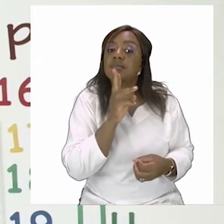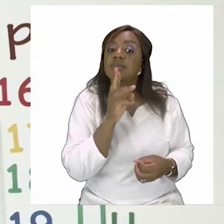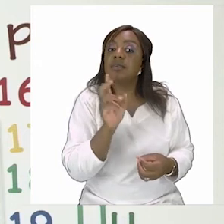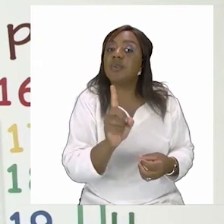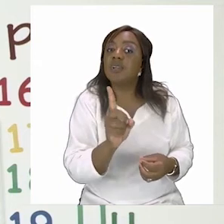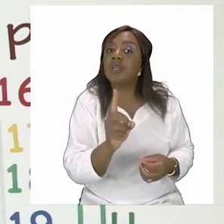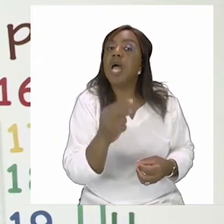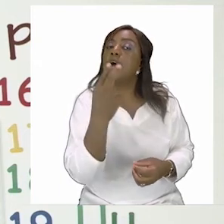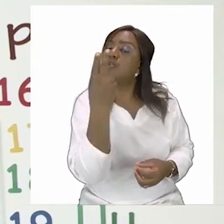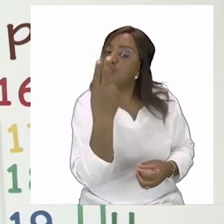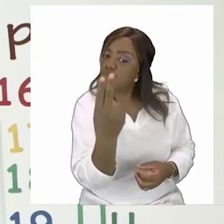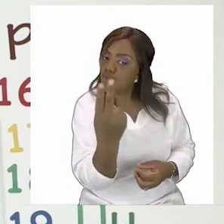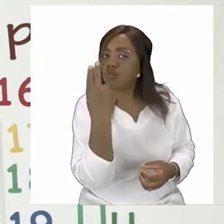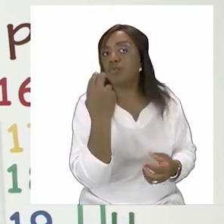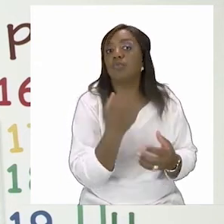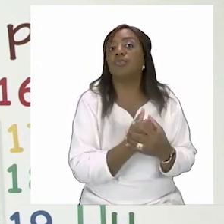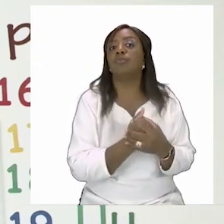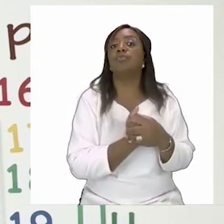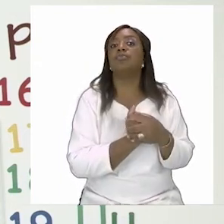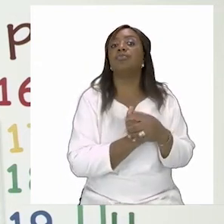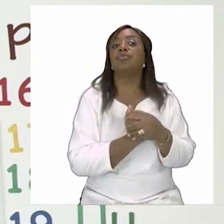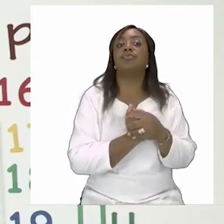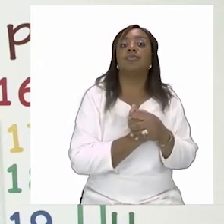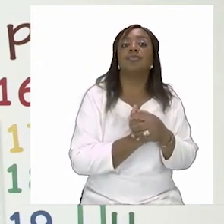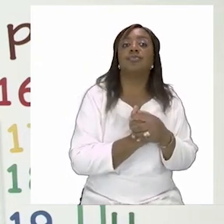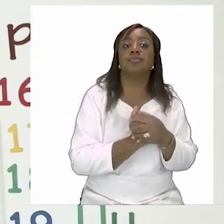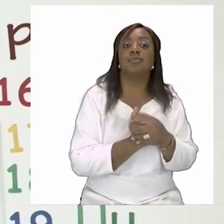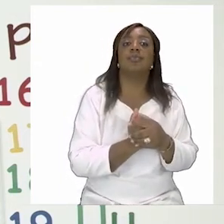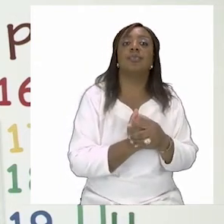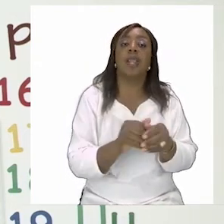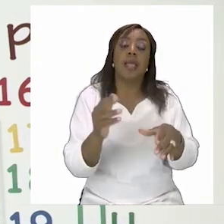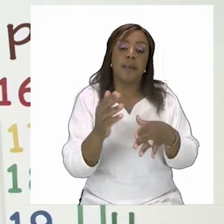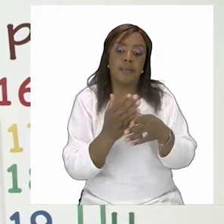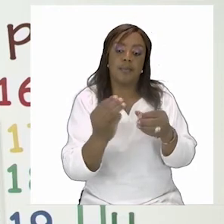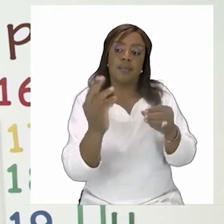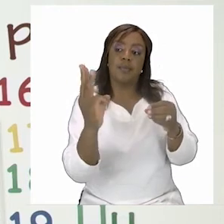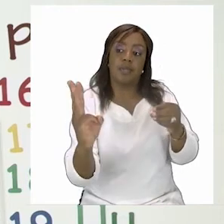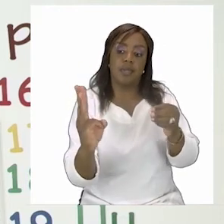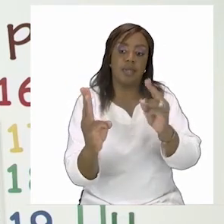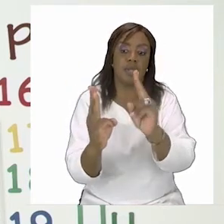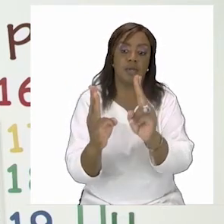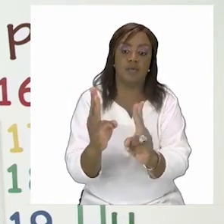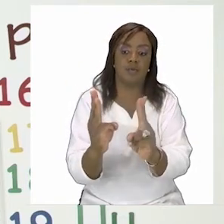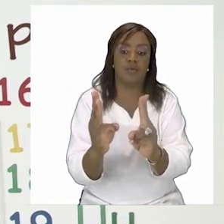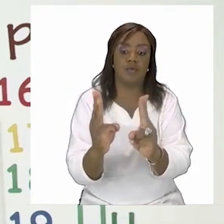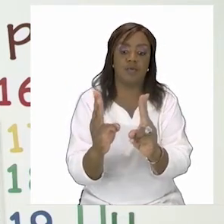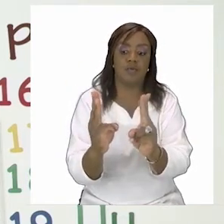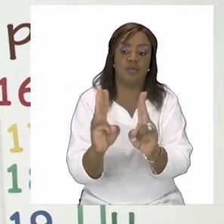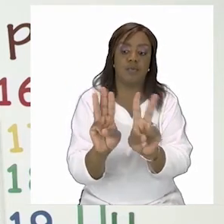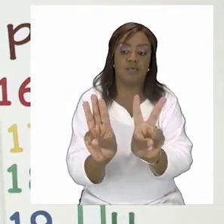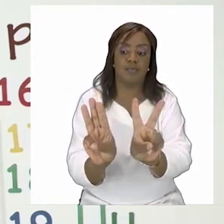is? Well done, it is 2. 2 is before,